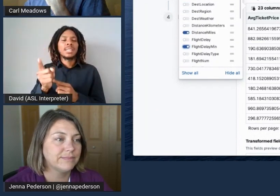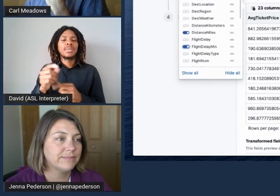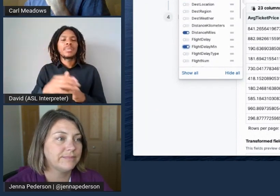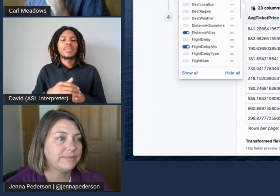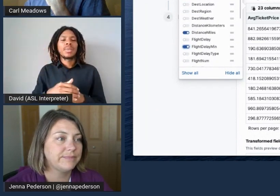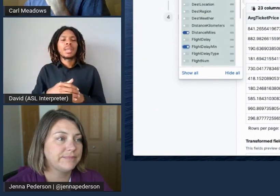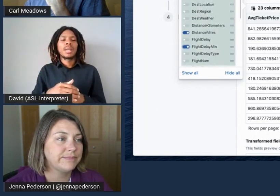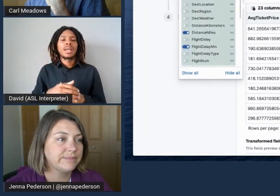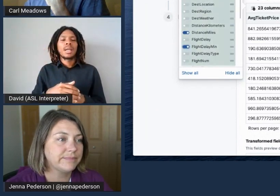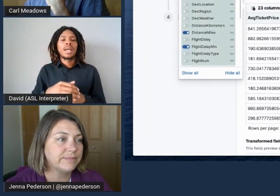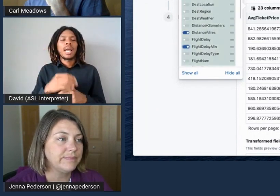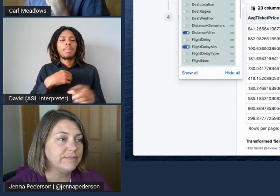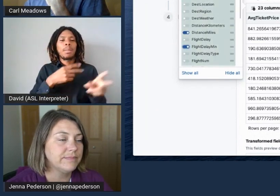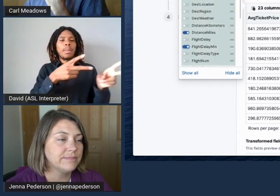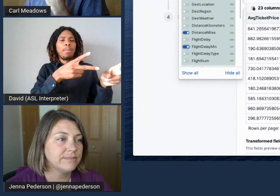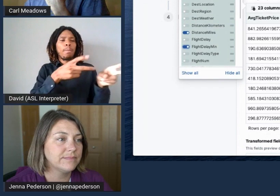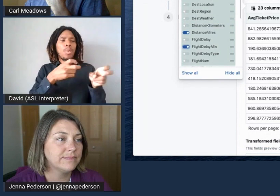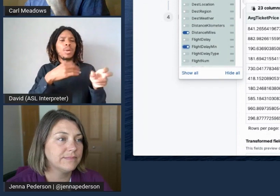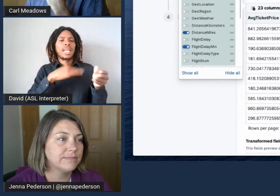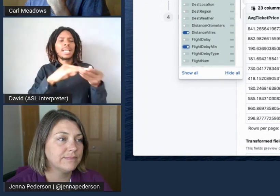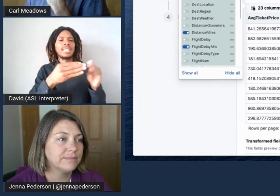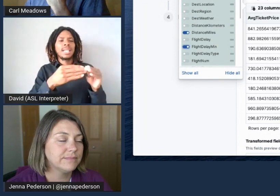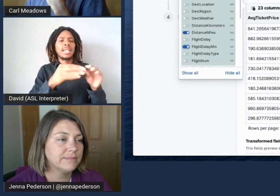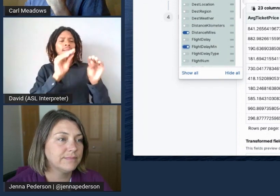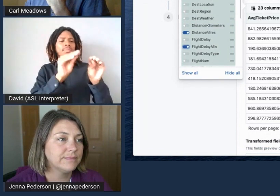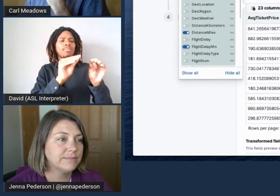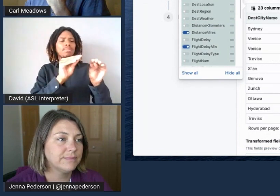this destination up to the top.